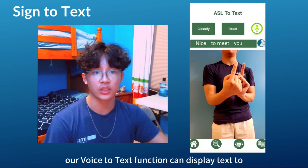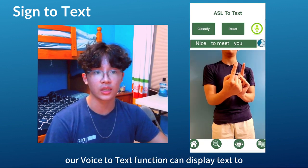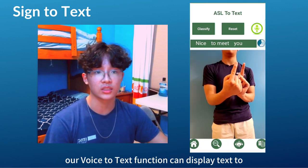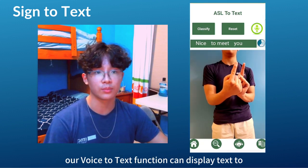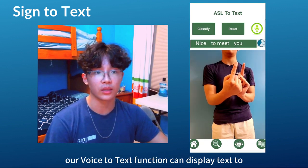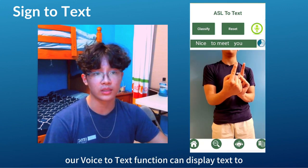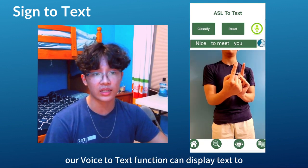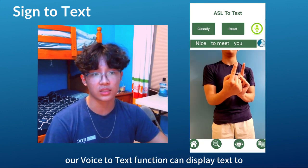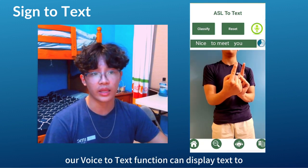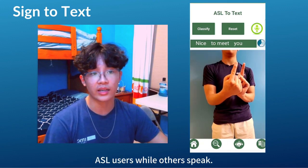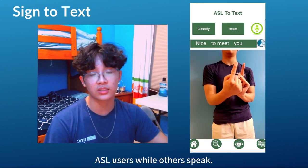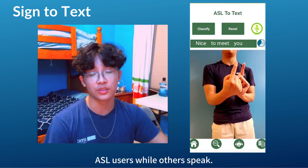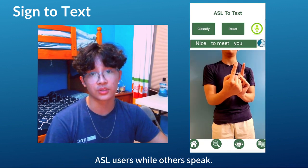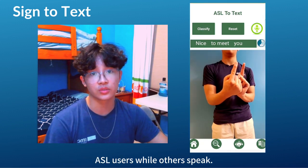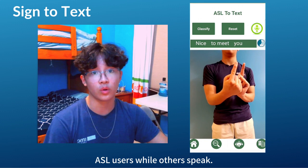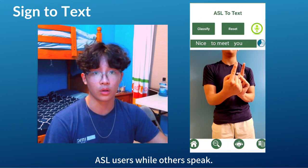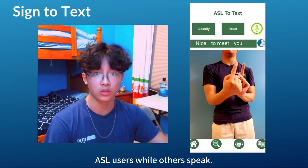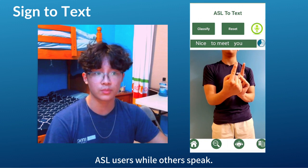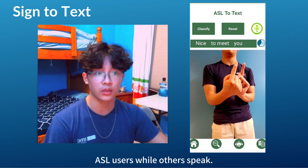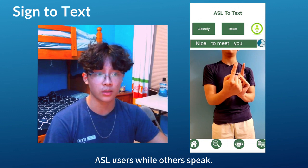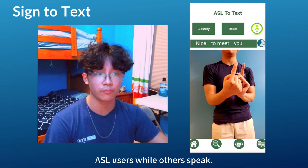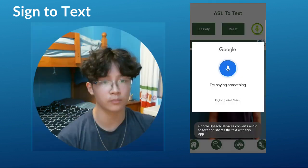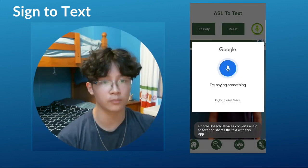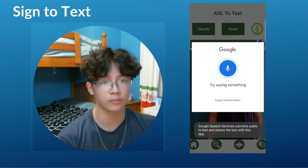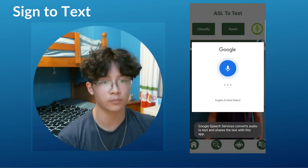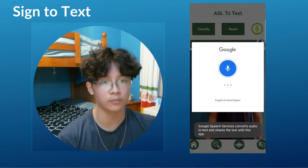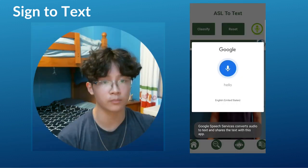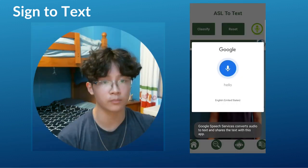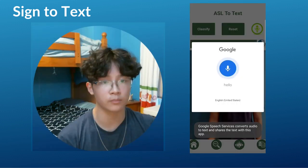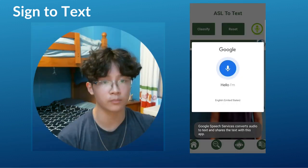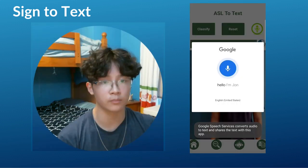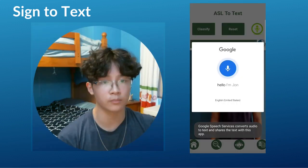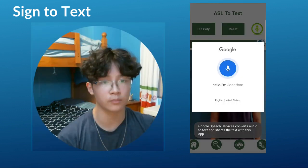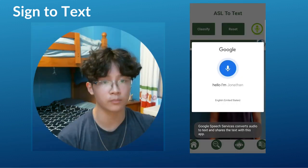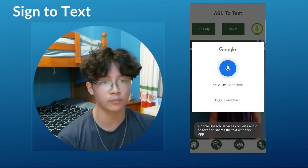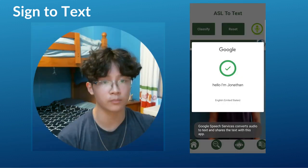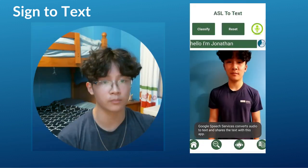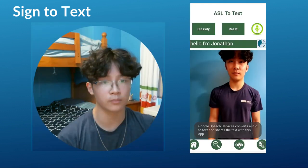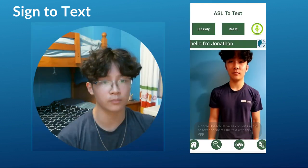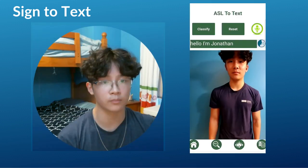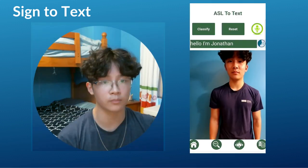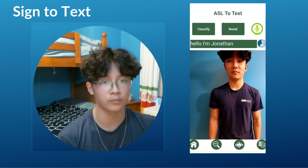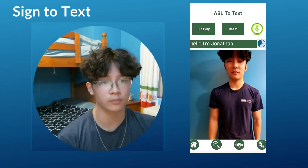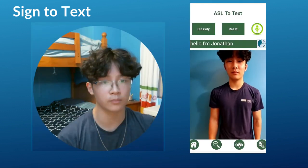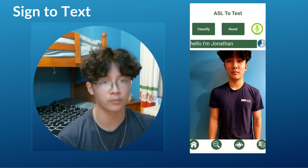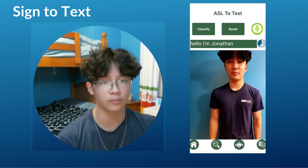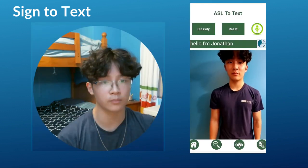voice-to-text function can display text to ASL users while others speak. Hello, I'm Jonathan.